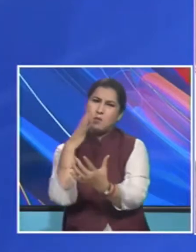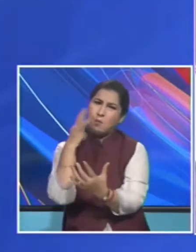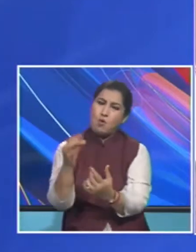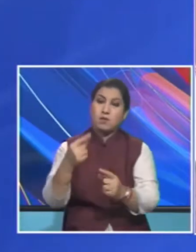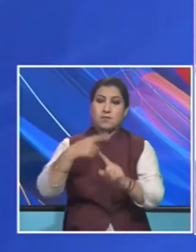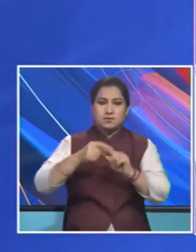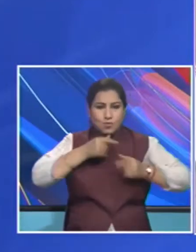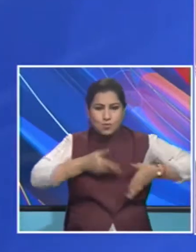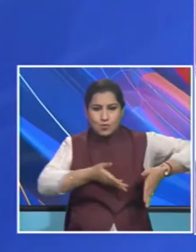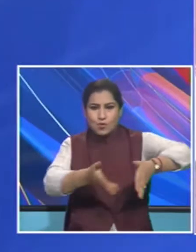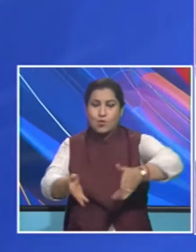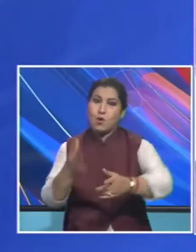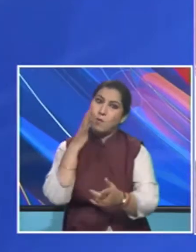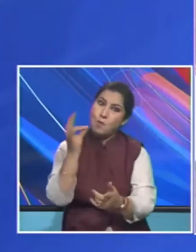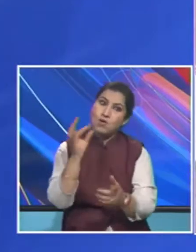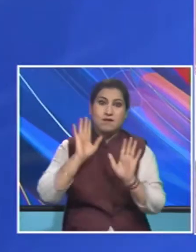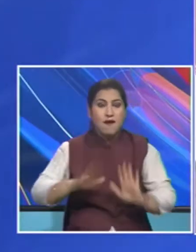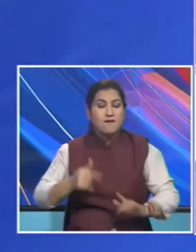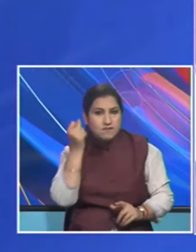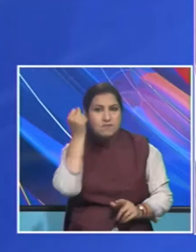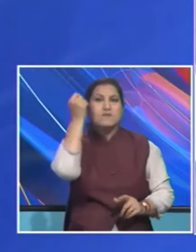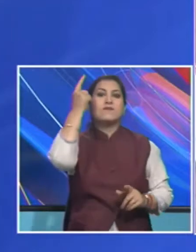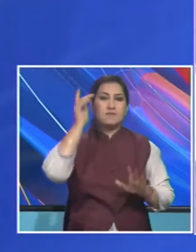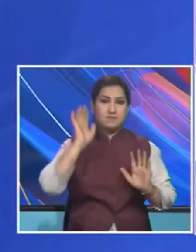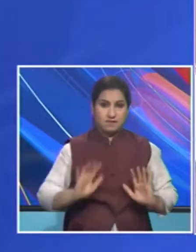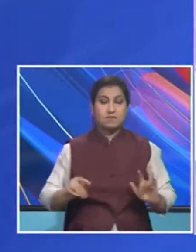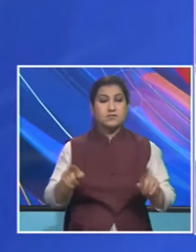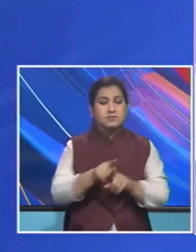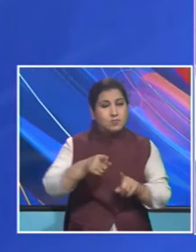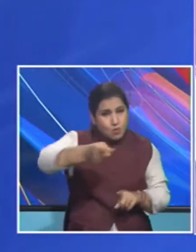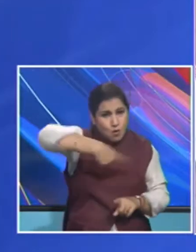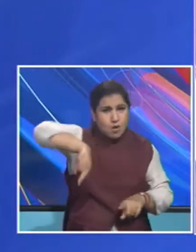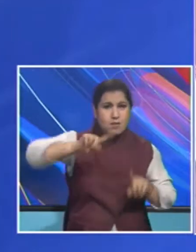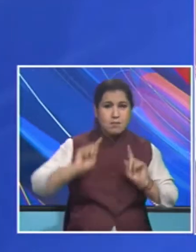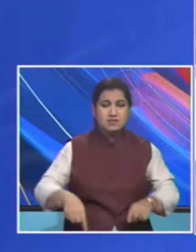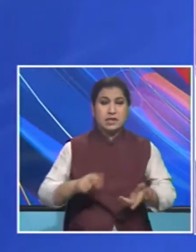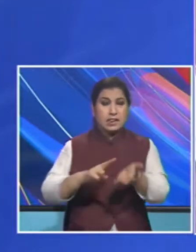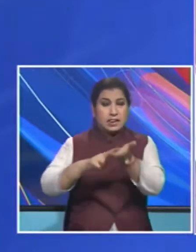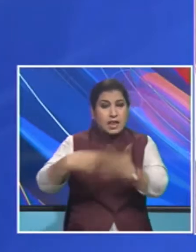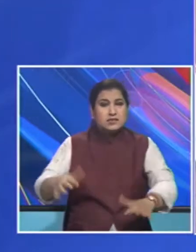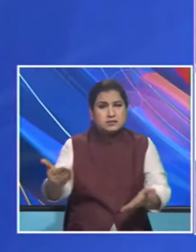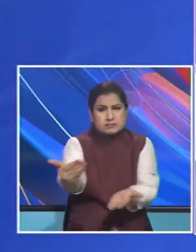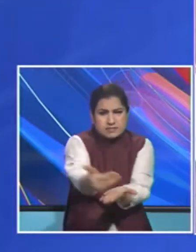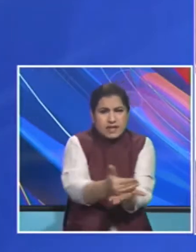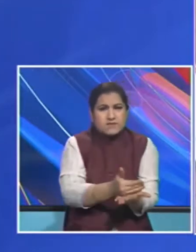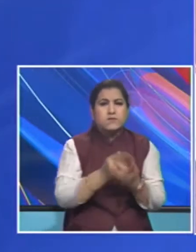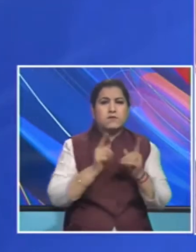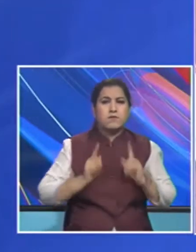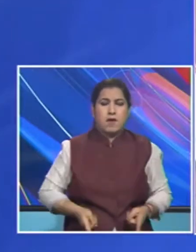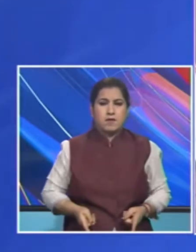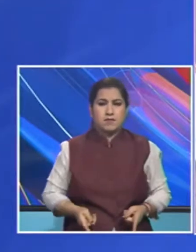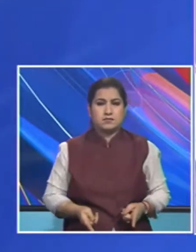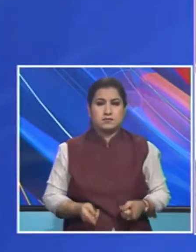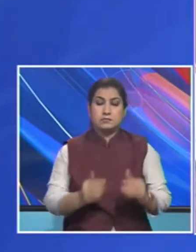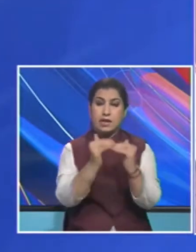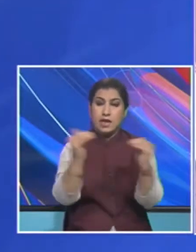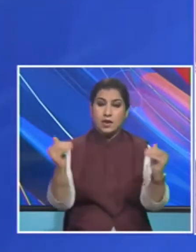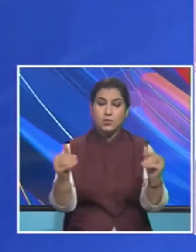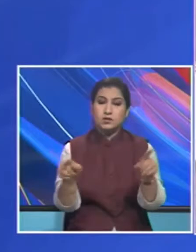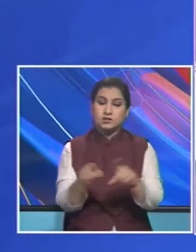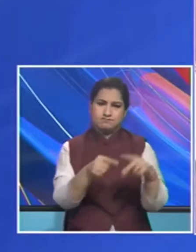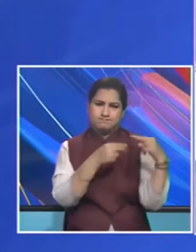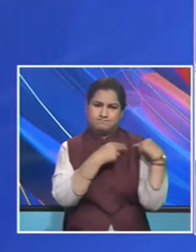life. We take necessary resources from nature and serve nature with equal